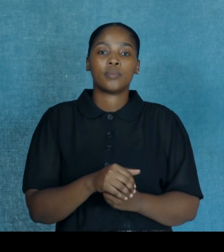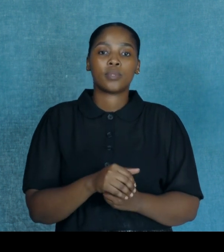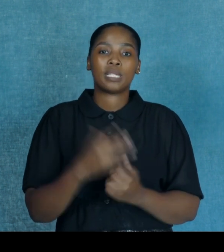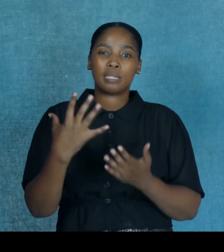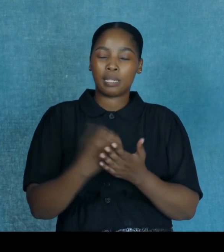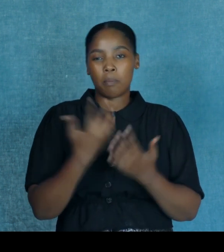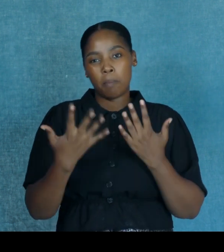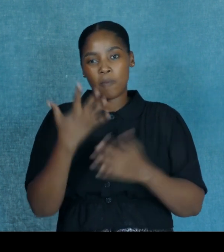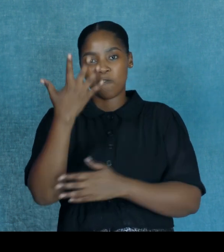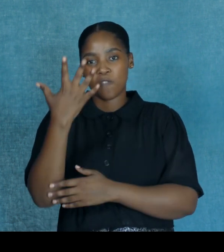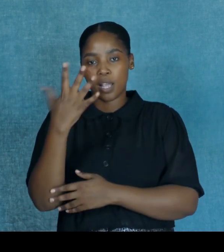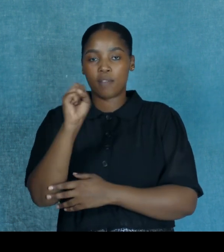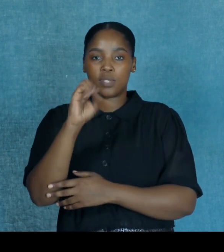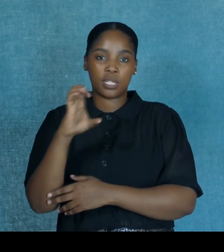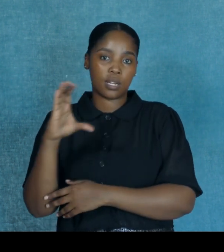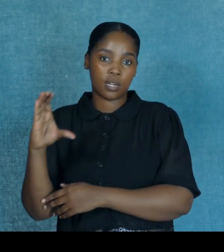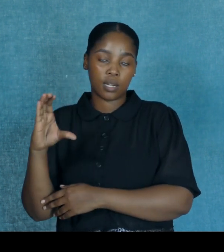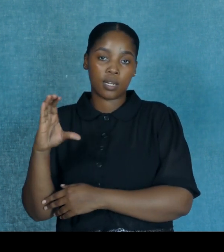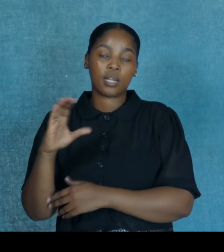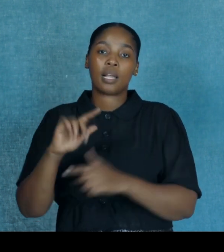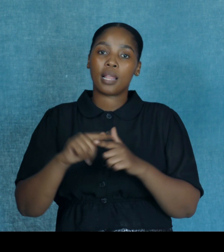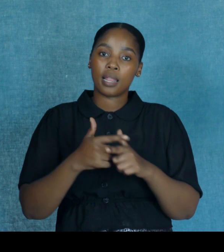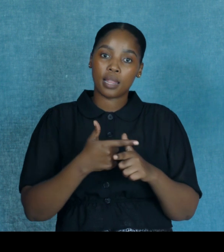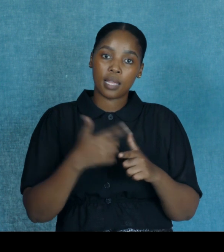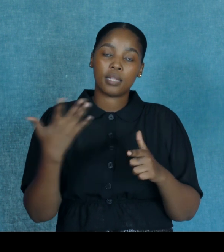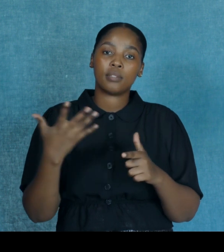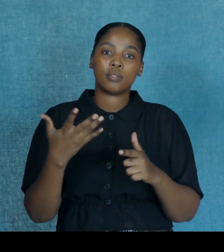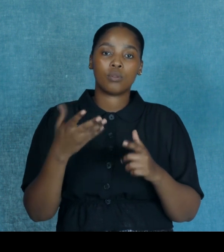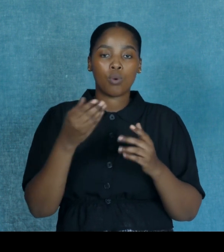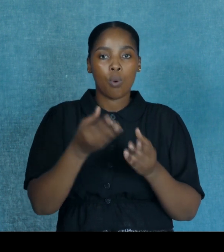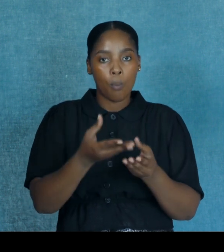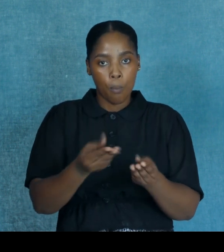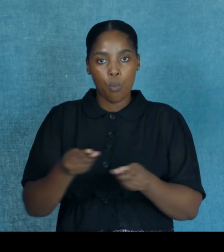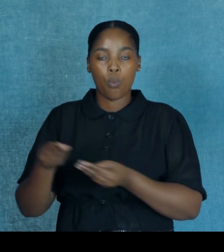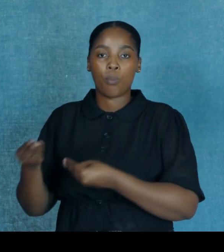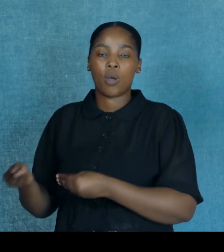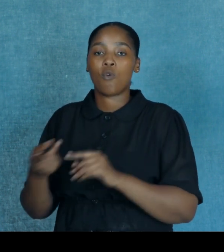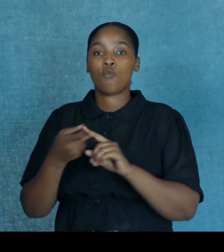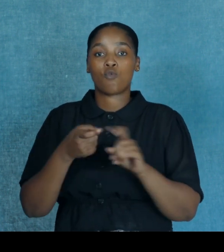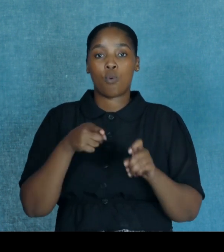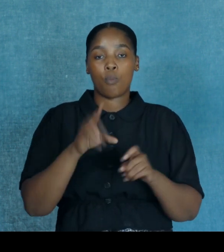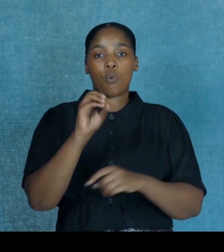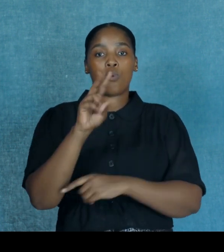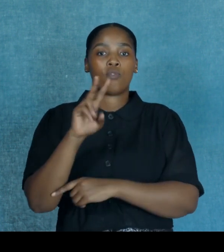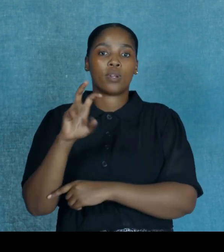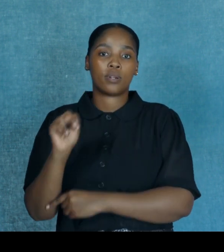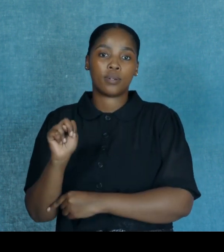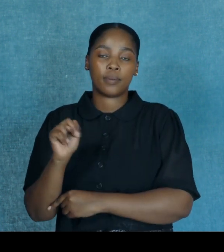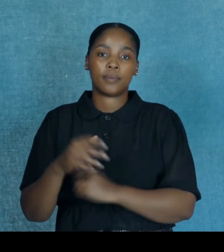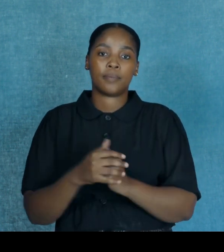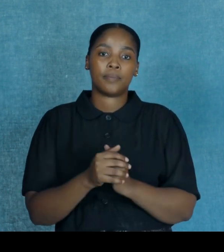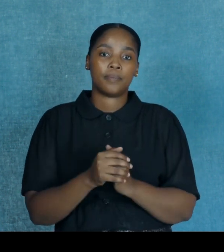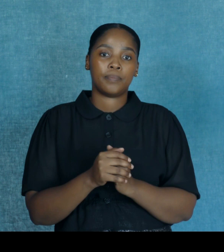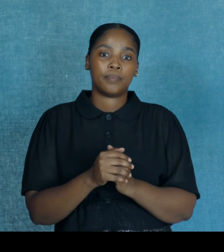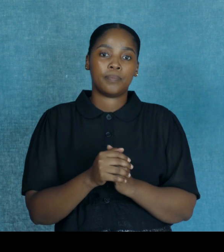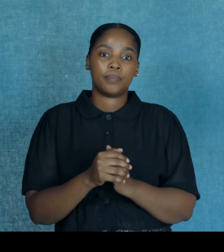5 seconds. Then remove the film from the oven. Let it cool off. Artwork needs to be cut